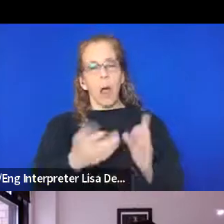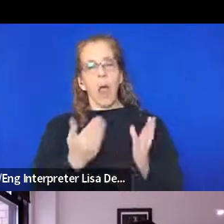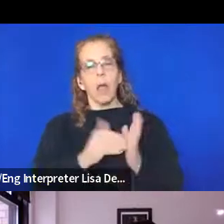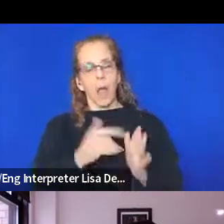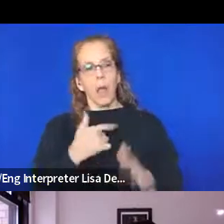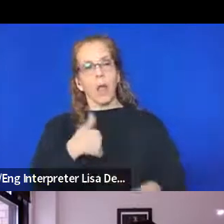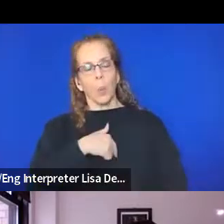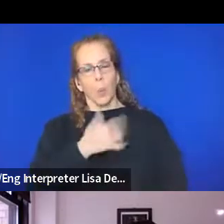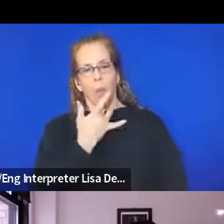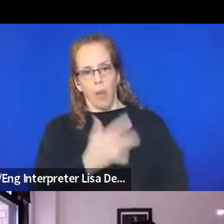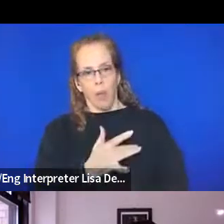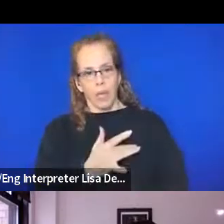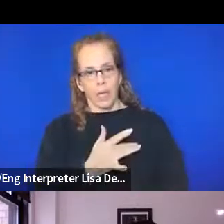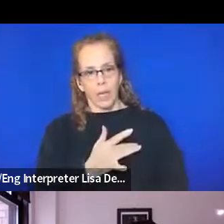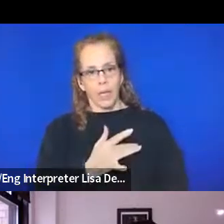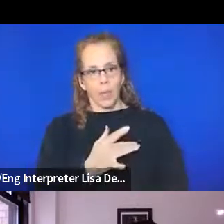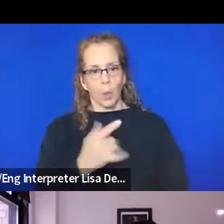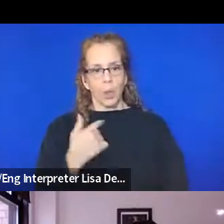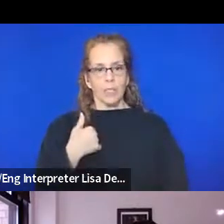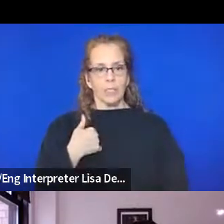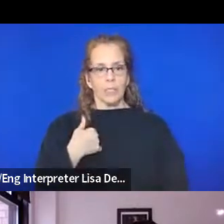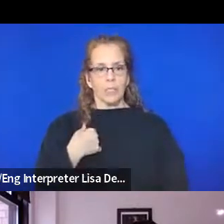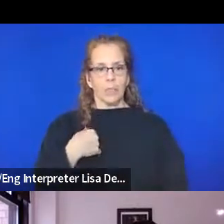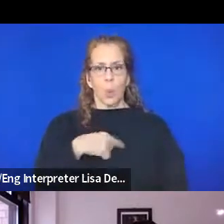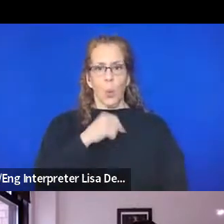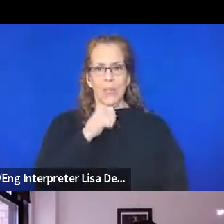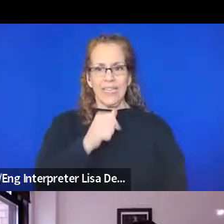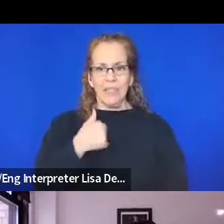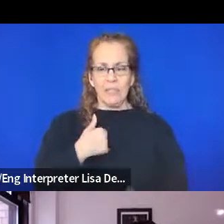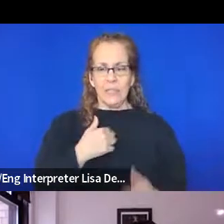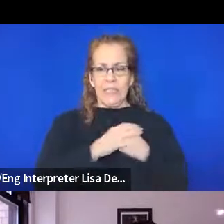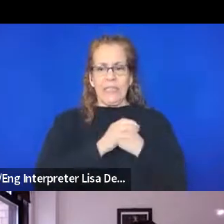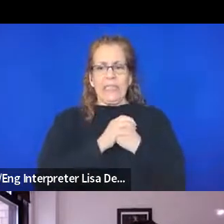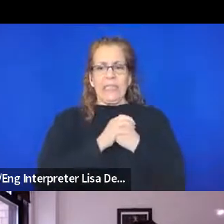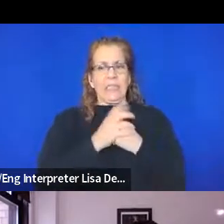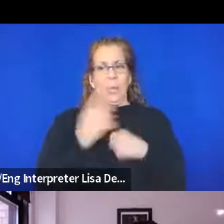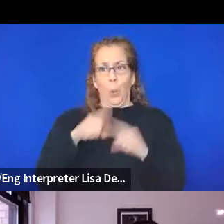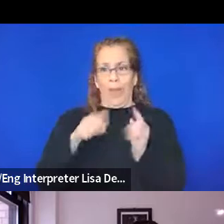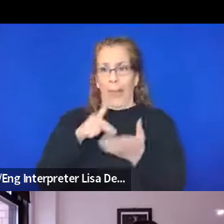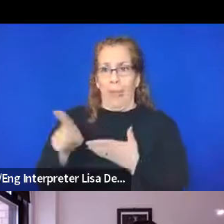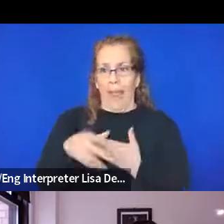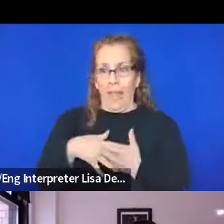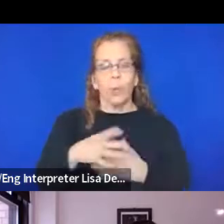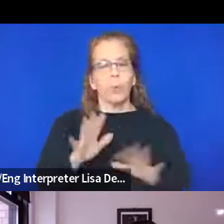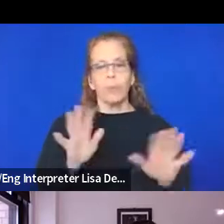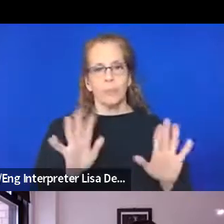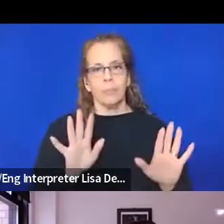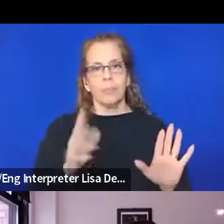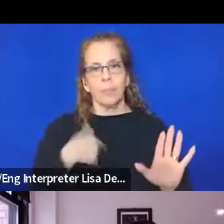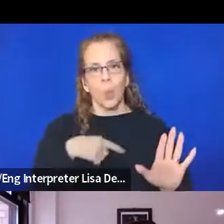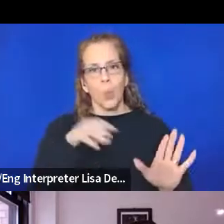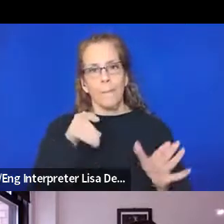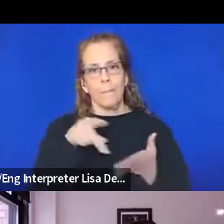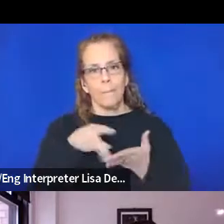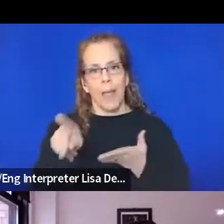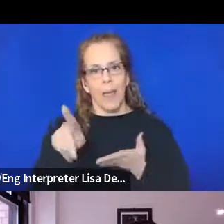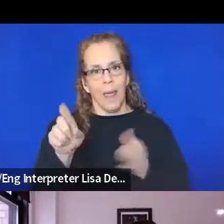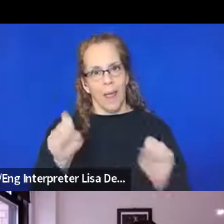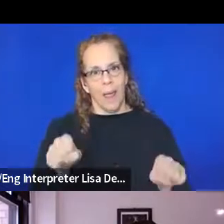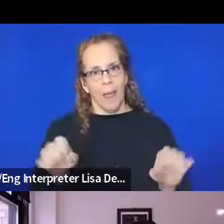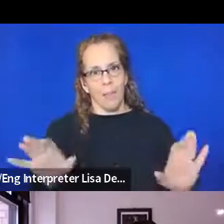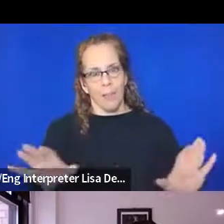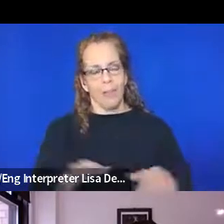position where we didn't have to say, oh, that's too bad because we can't pay you for that. But it was